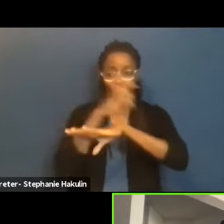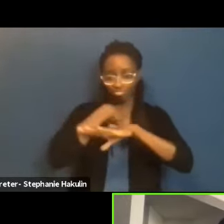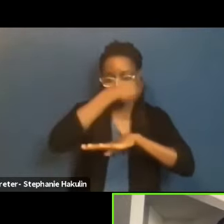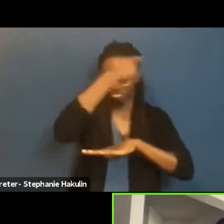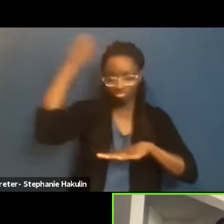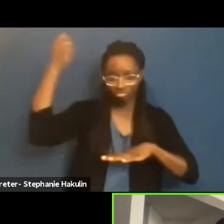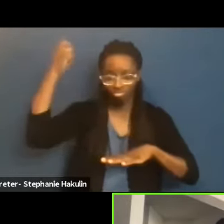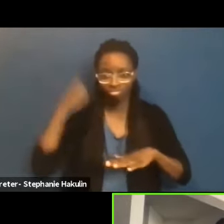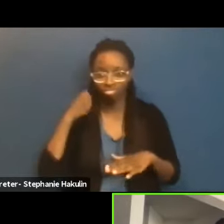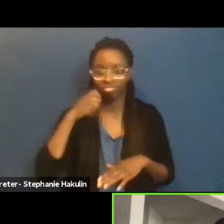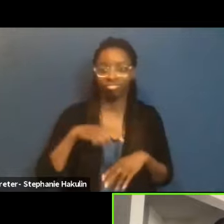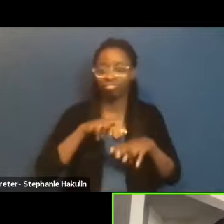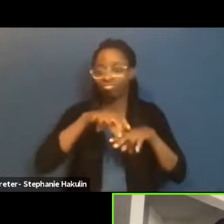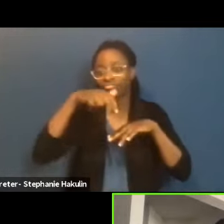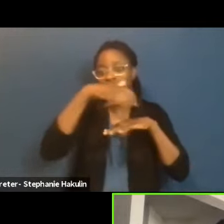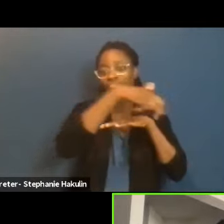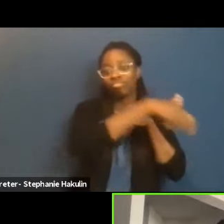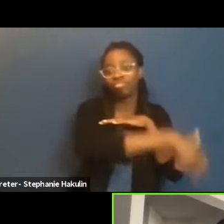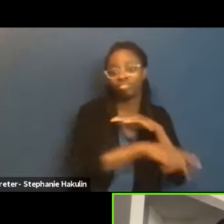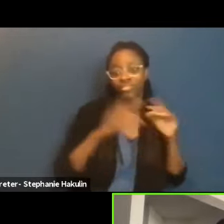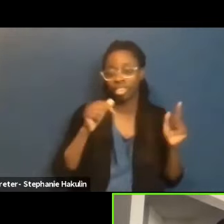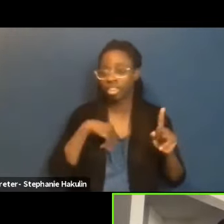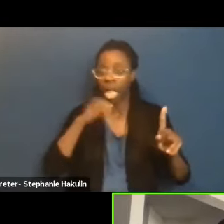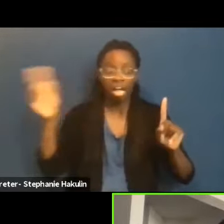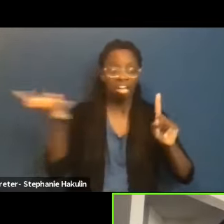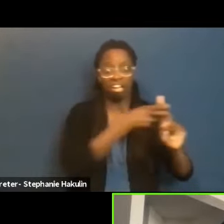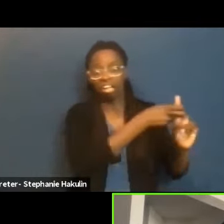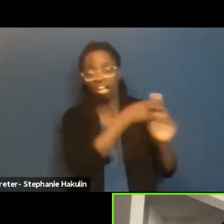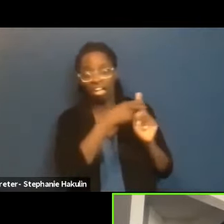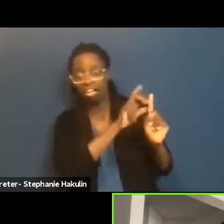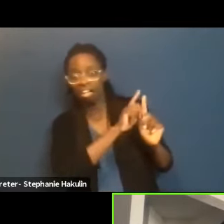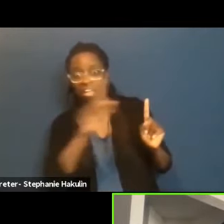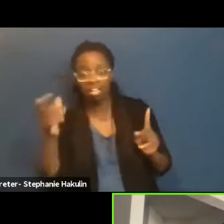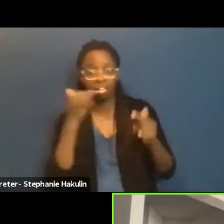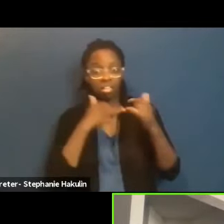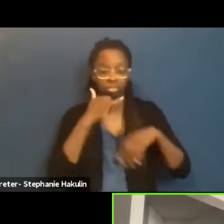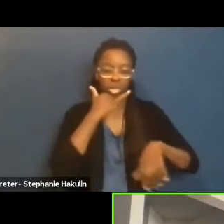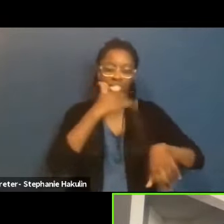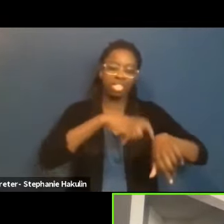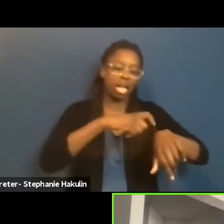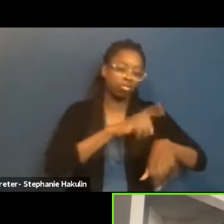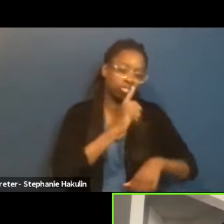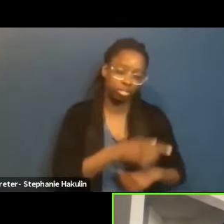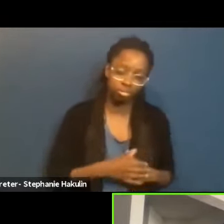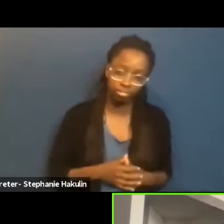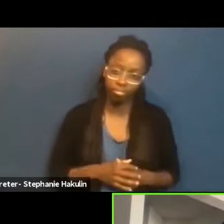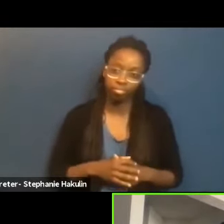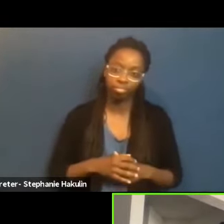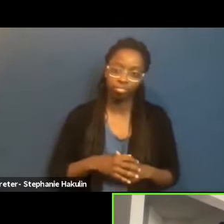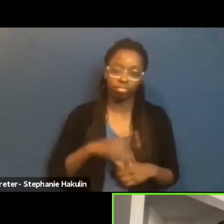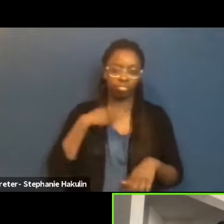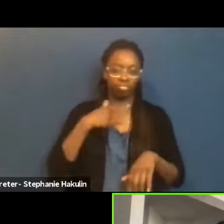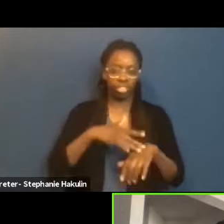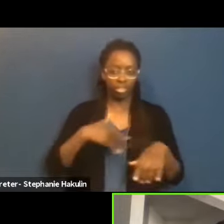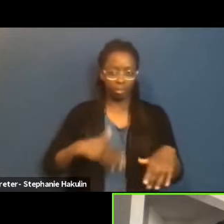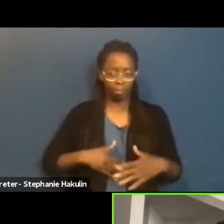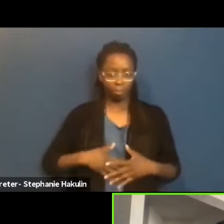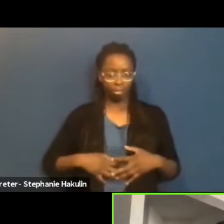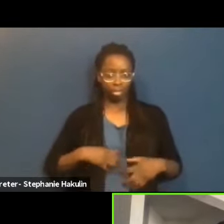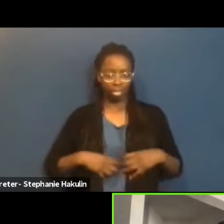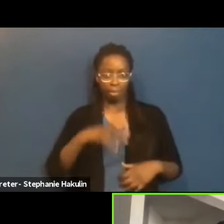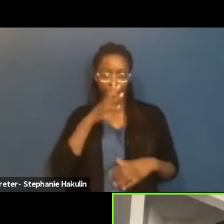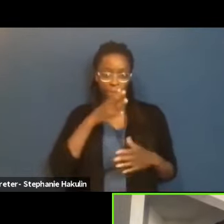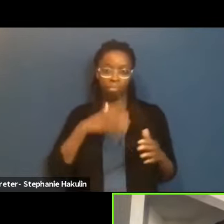to not get caught in his skin at the wrong time? I've touched the bellies of mothers who aborted Black boys like thrown overboard